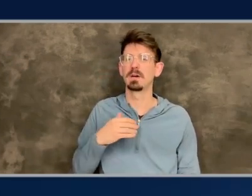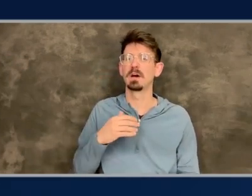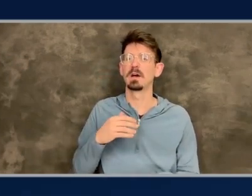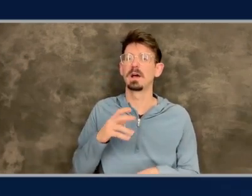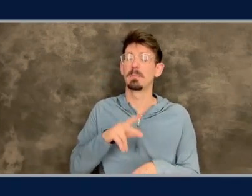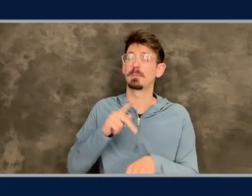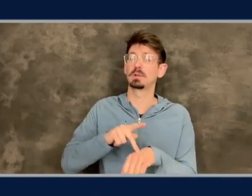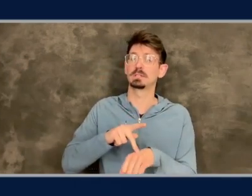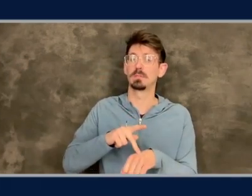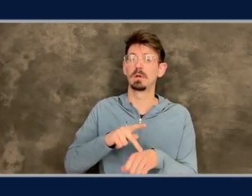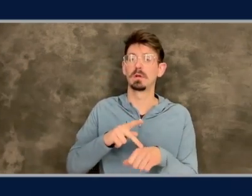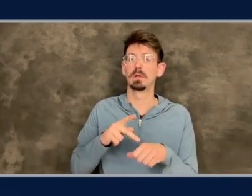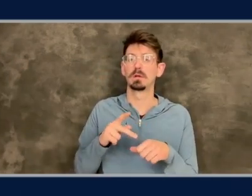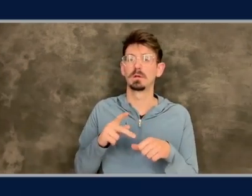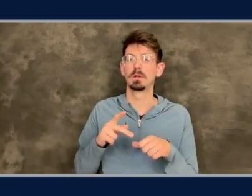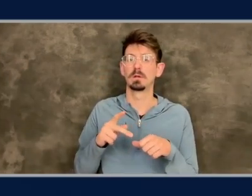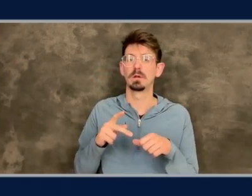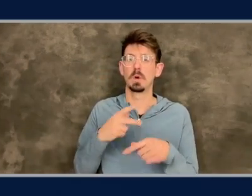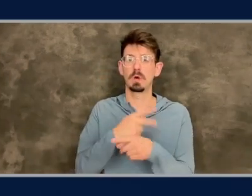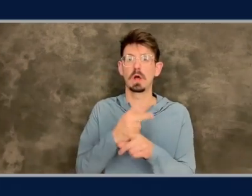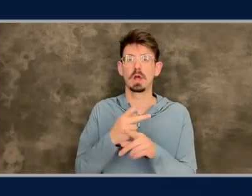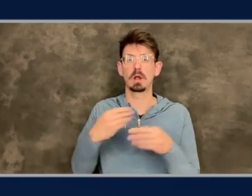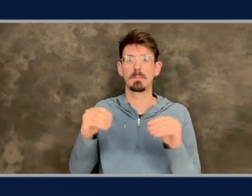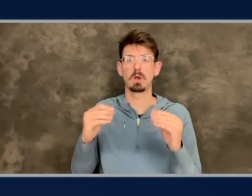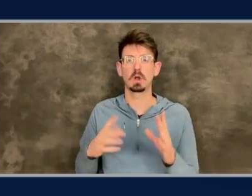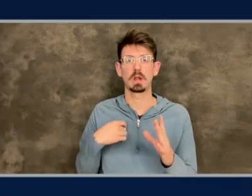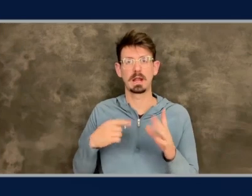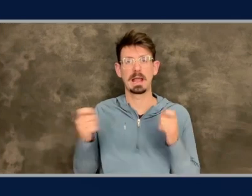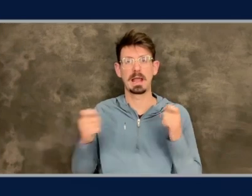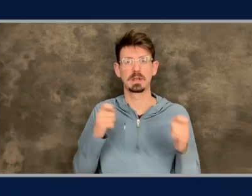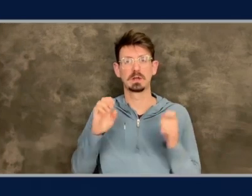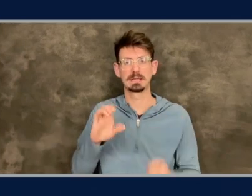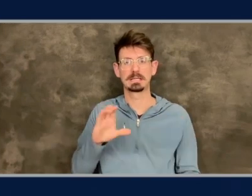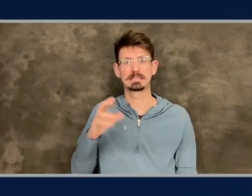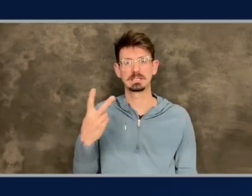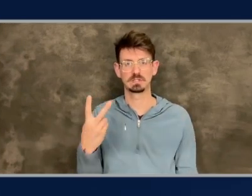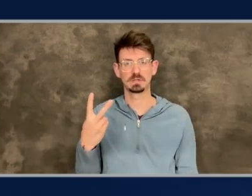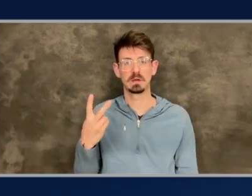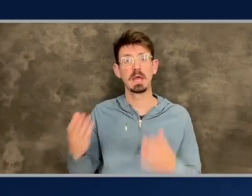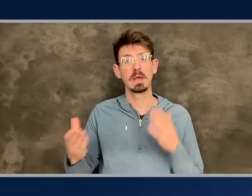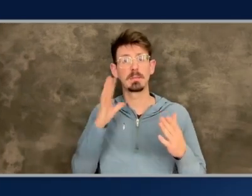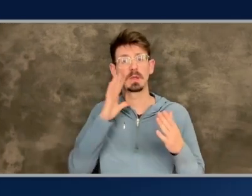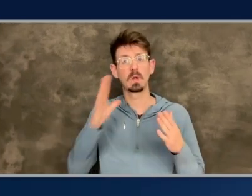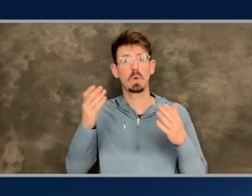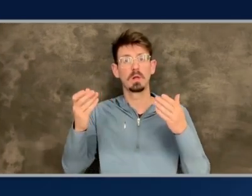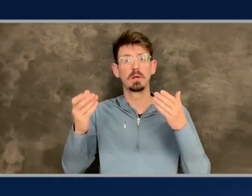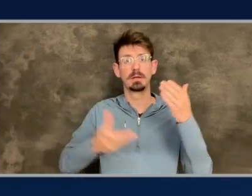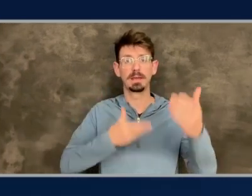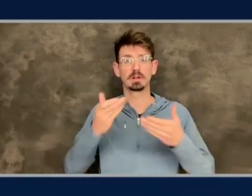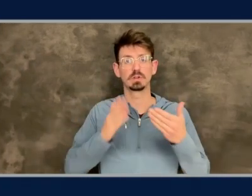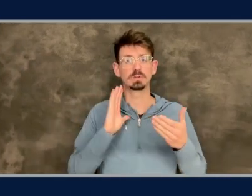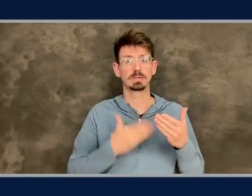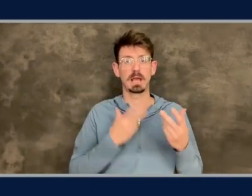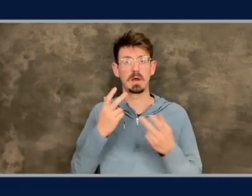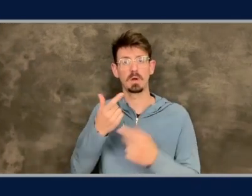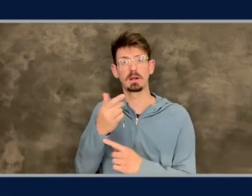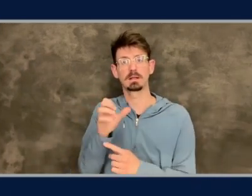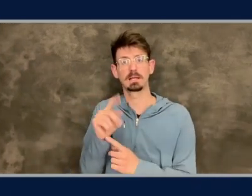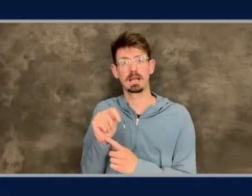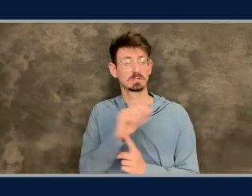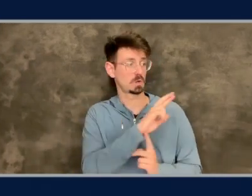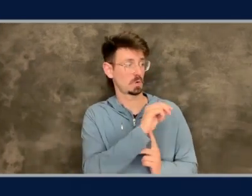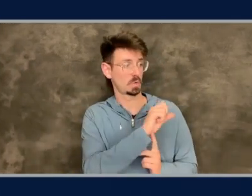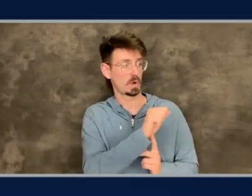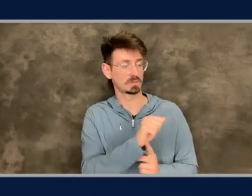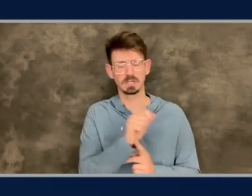here at AWS, and I handle EC2. And maybe we should introduce our guests here, Rosa and Reggie. Sure. I'll go ahead and